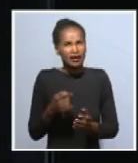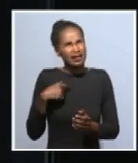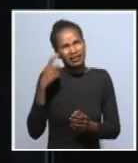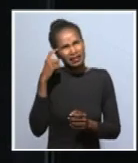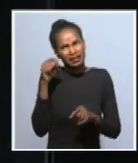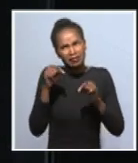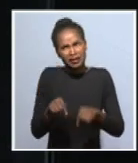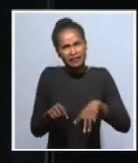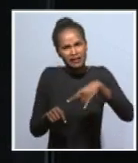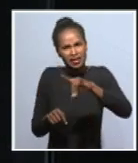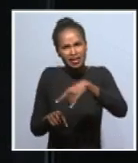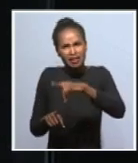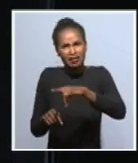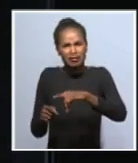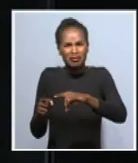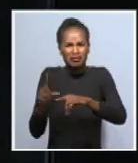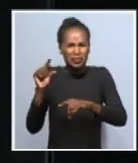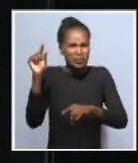correction,